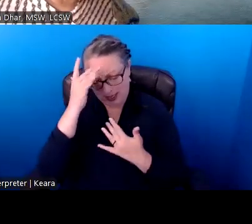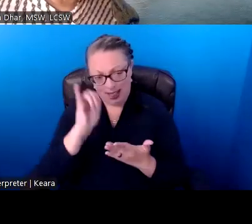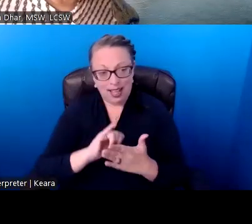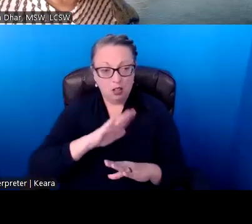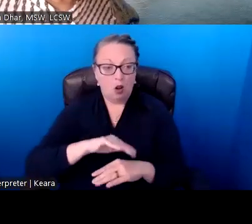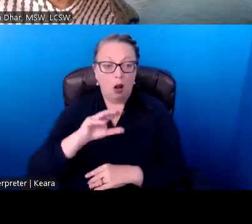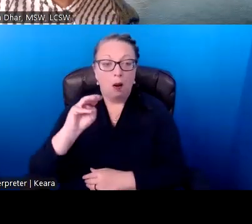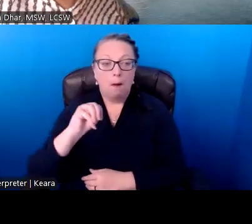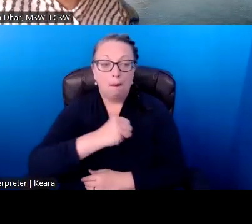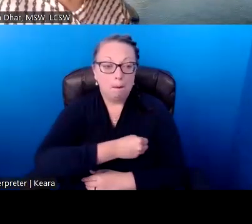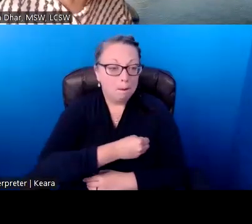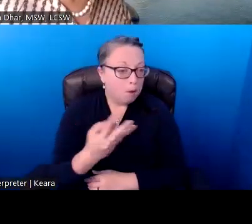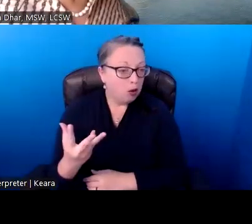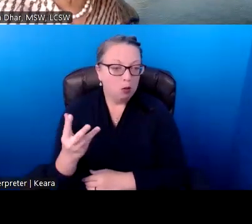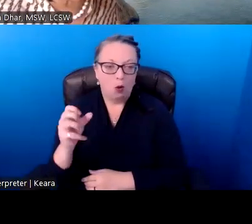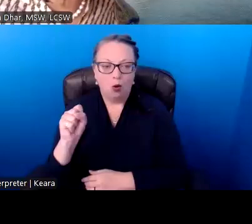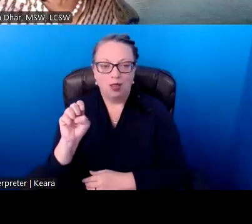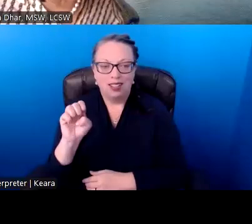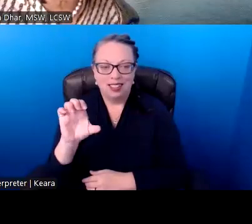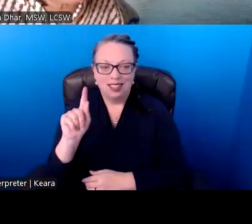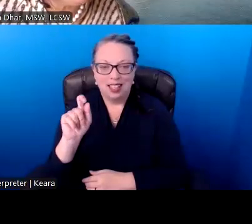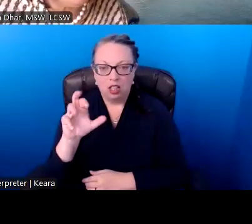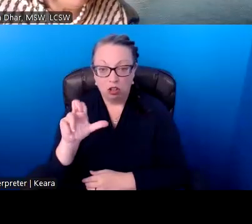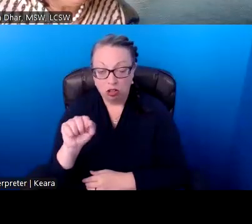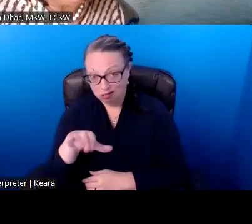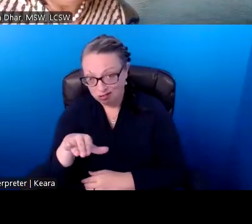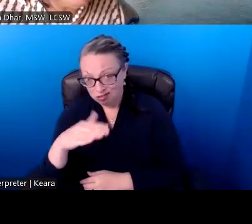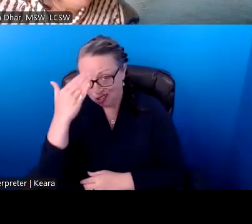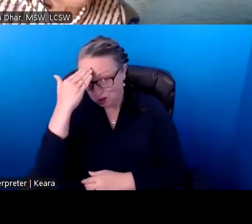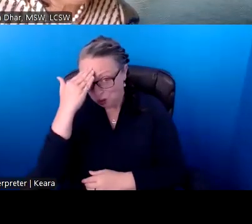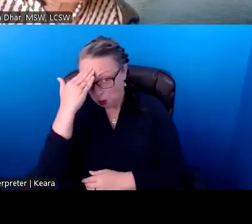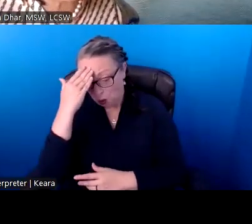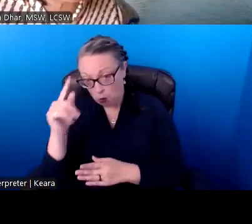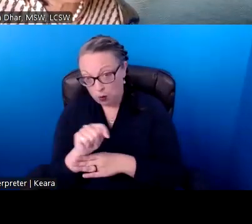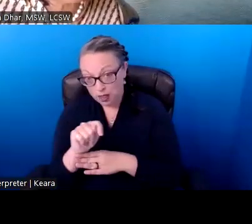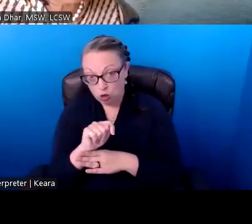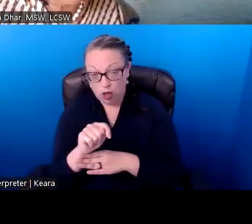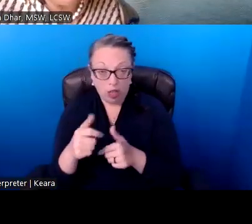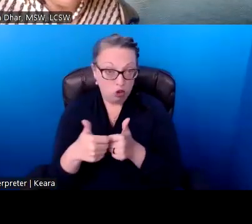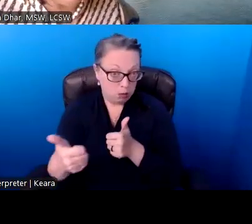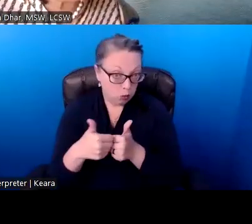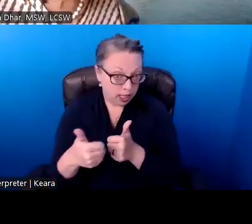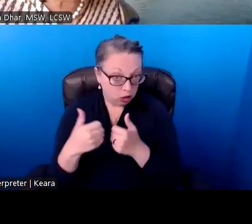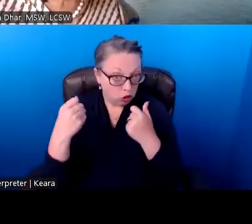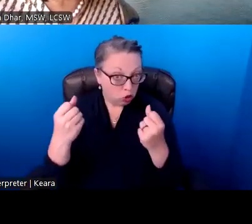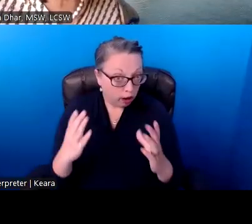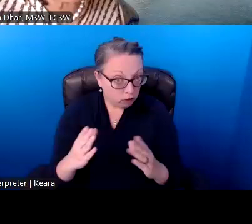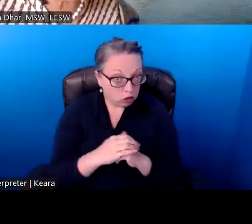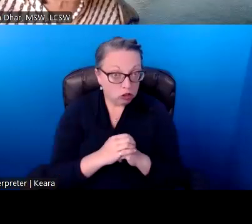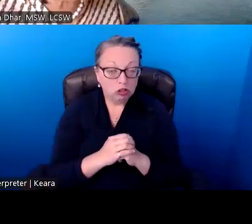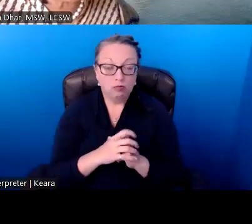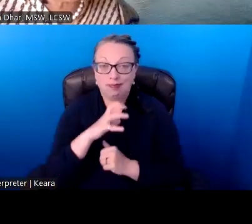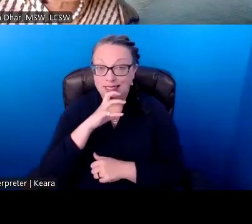sectors. Did you know we train transportation drivers, Meals on Wheels drivers, aging service